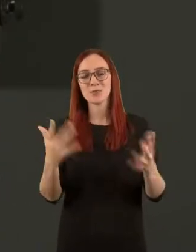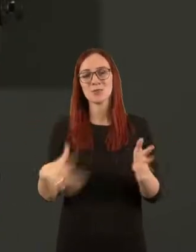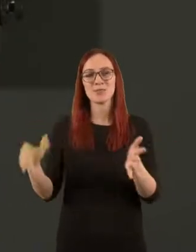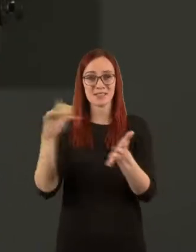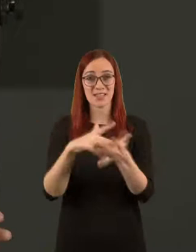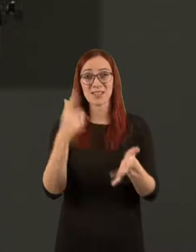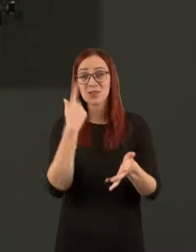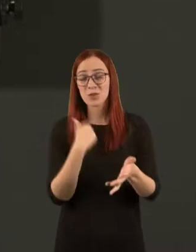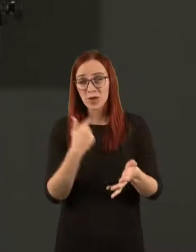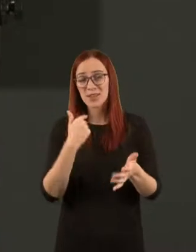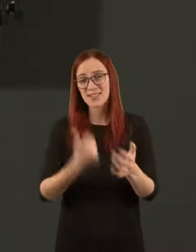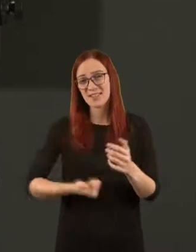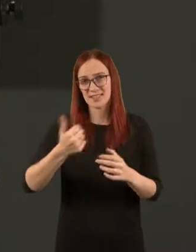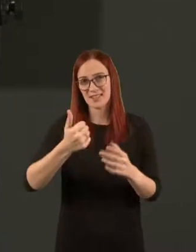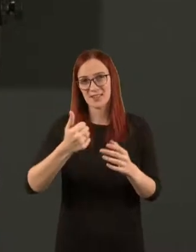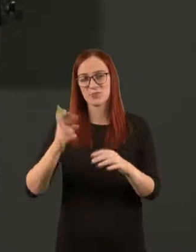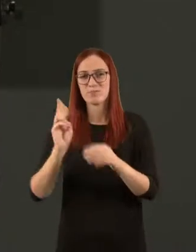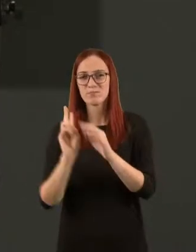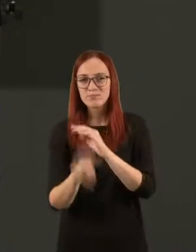is clear